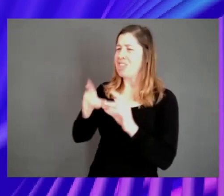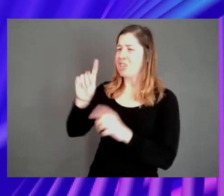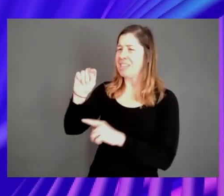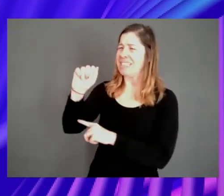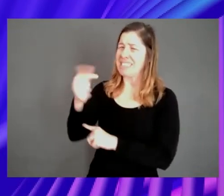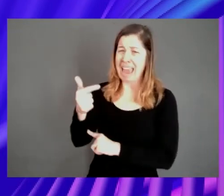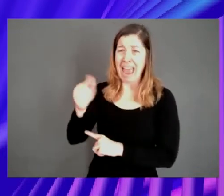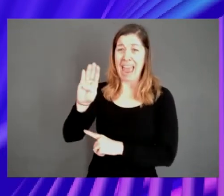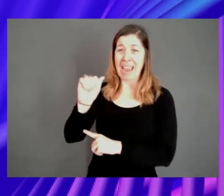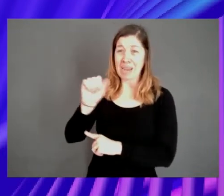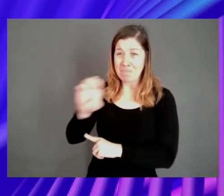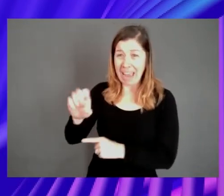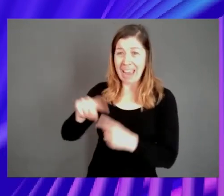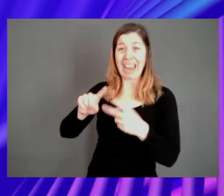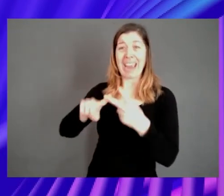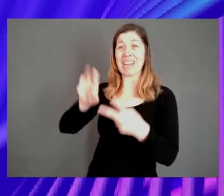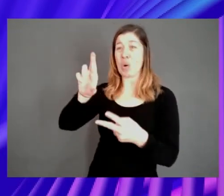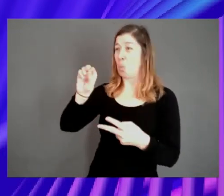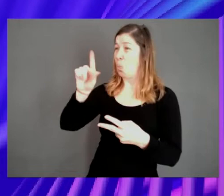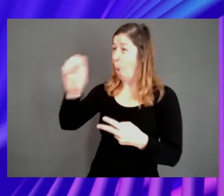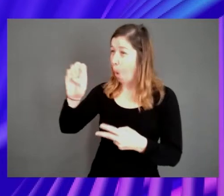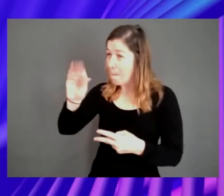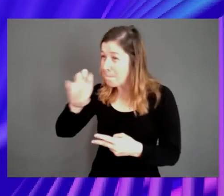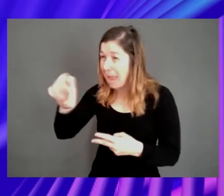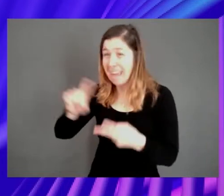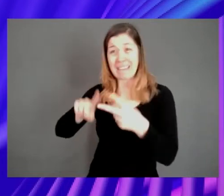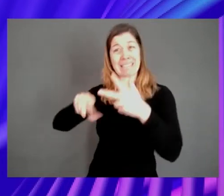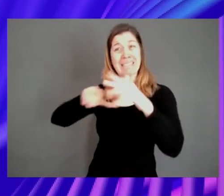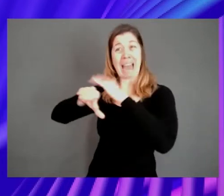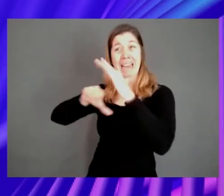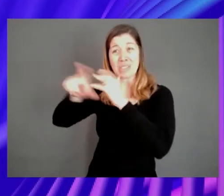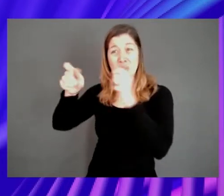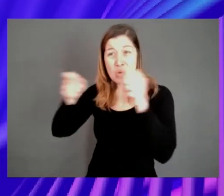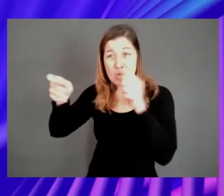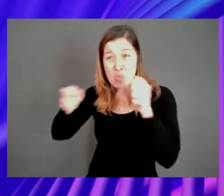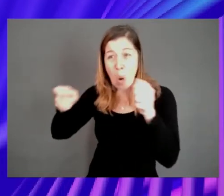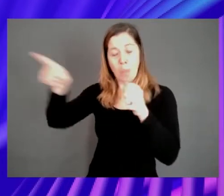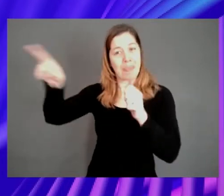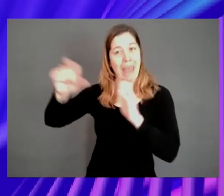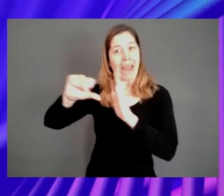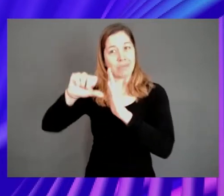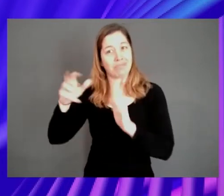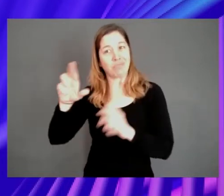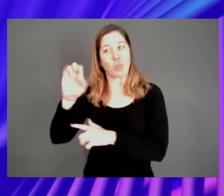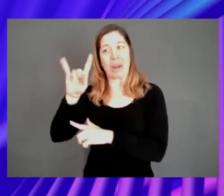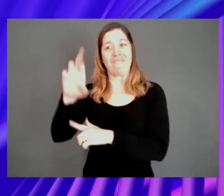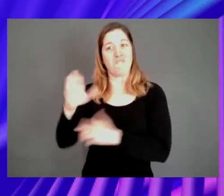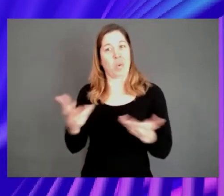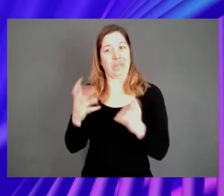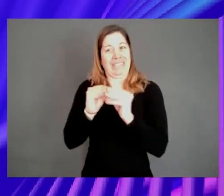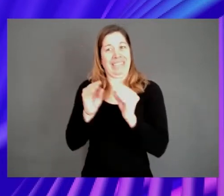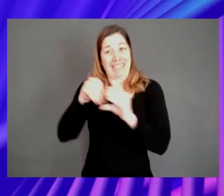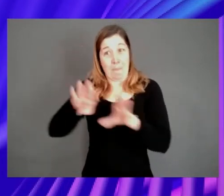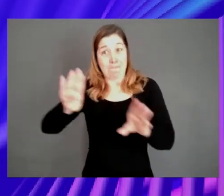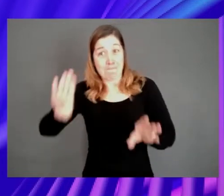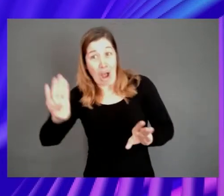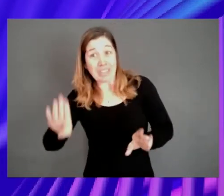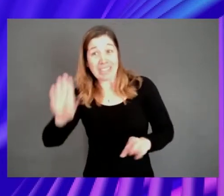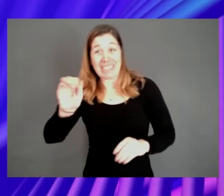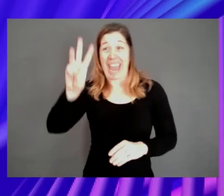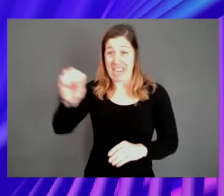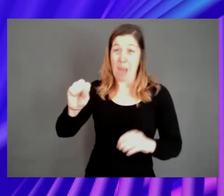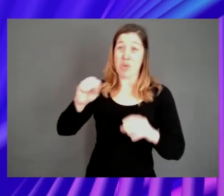and access controls. And we're here live at Reinforce in Boston, which is a security-focused conference for AWS services, partners, products,